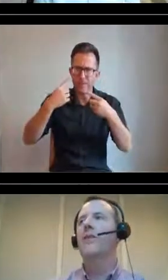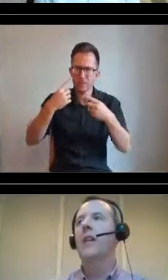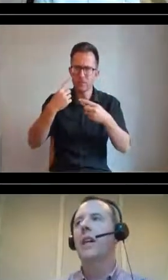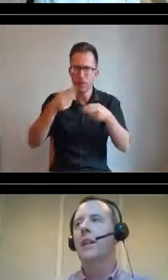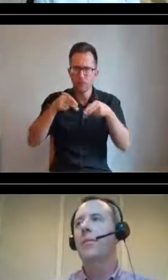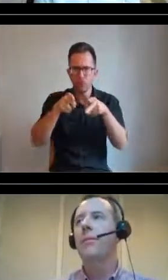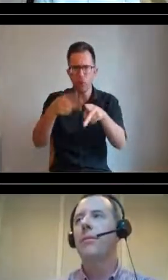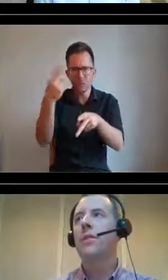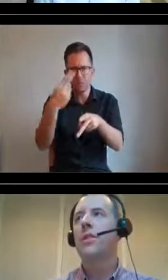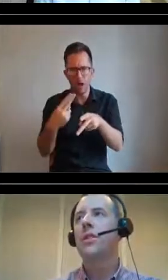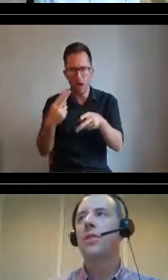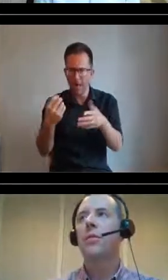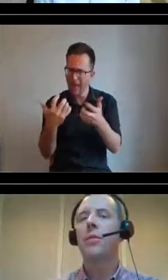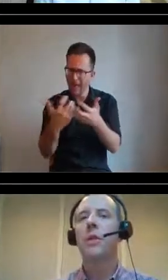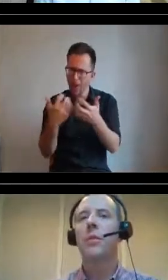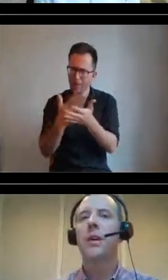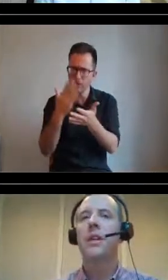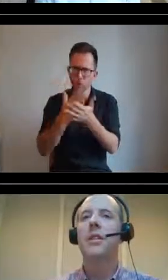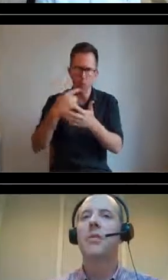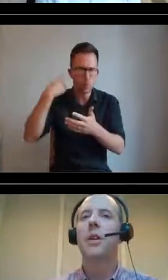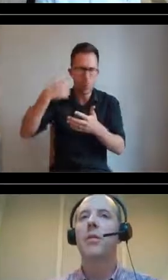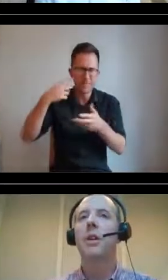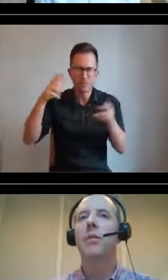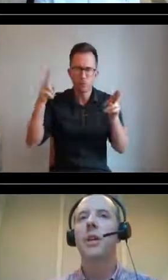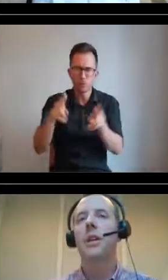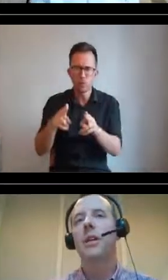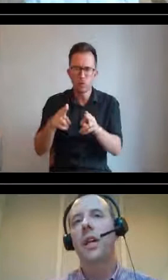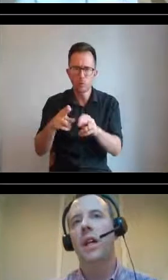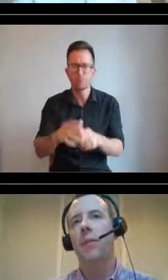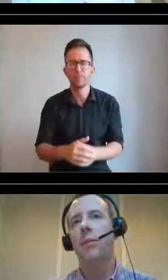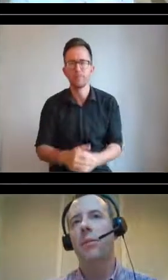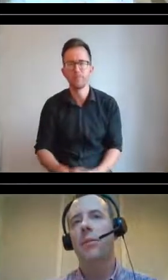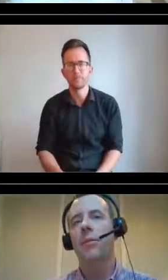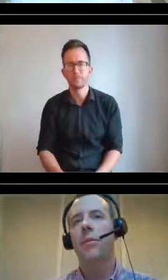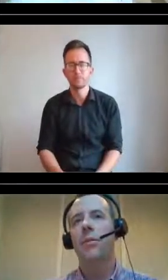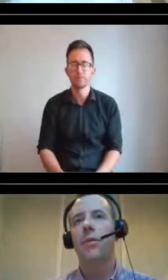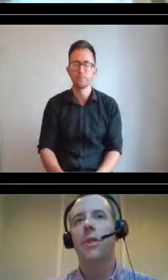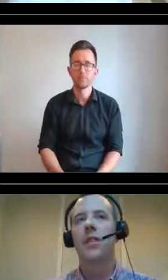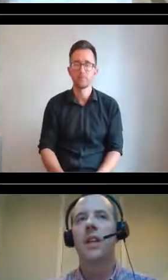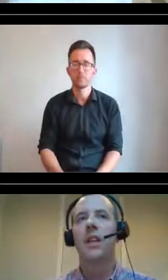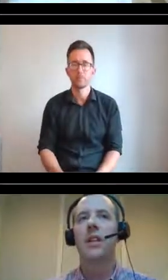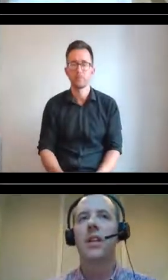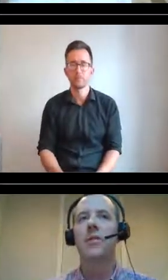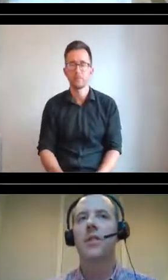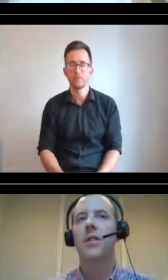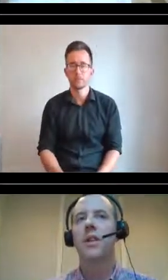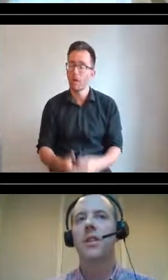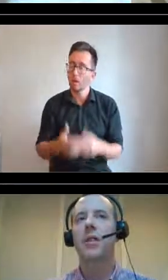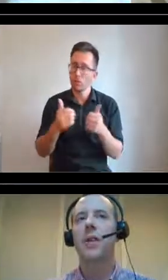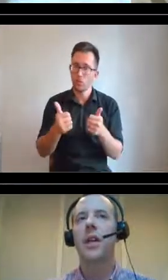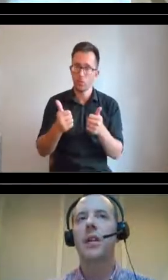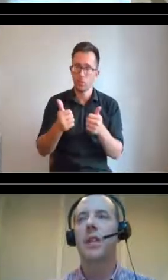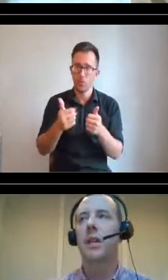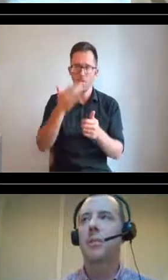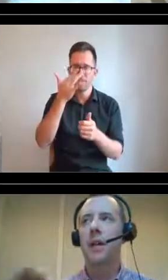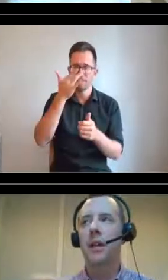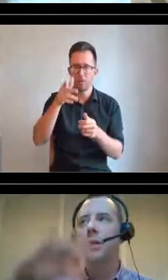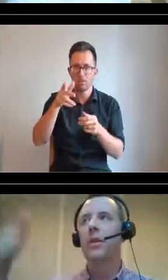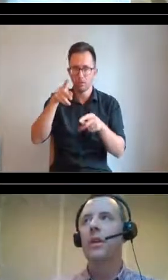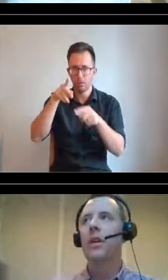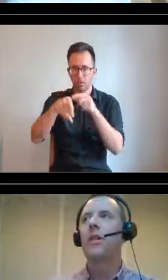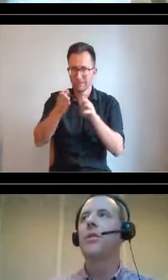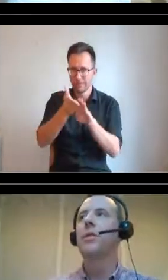Okay, yes. So just a quick reminder why we're taking the false cutting away, there's